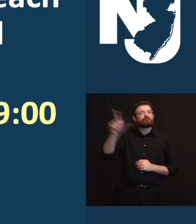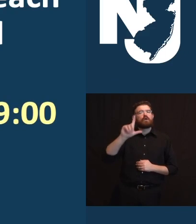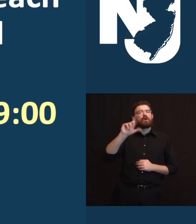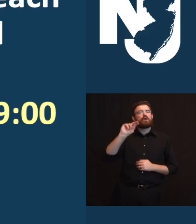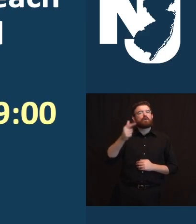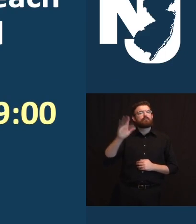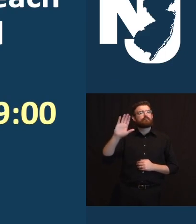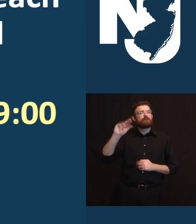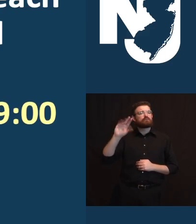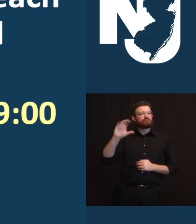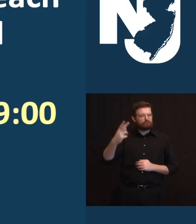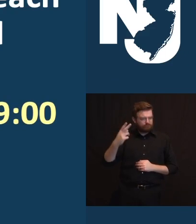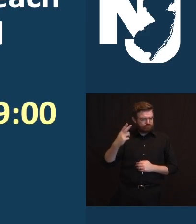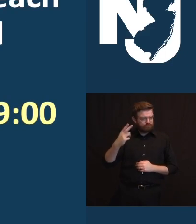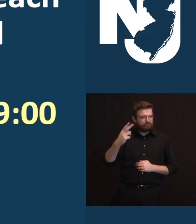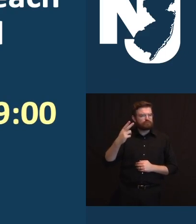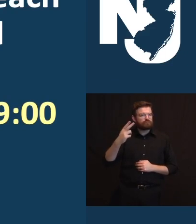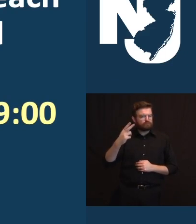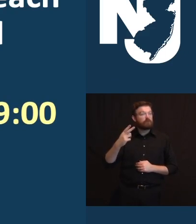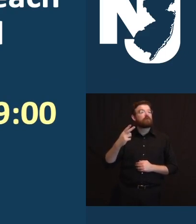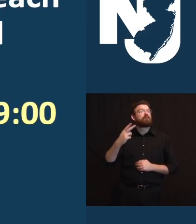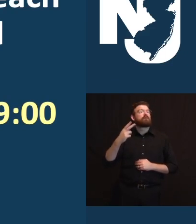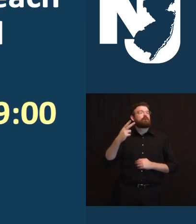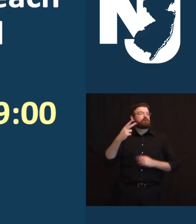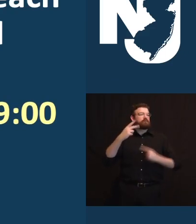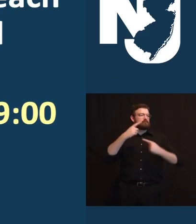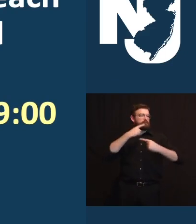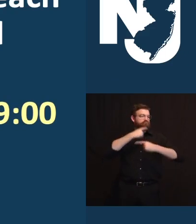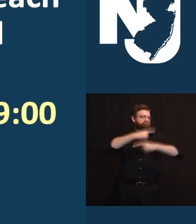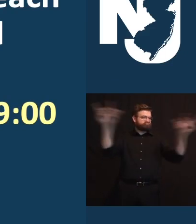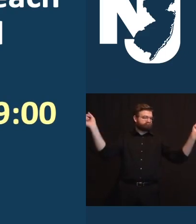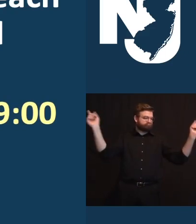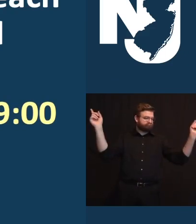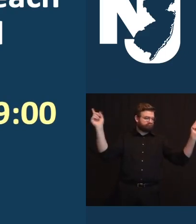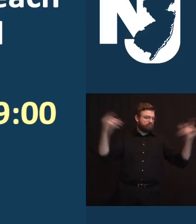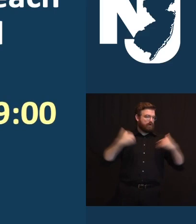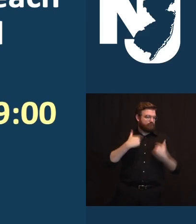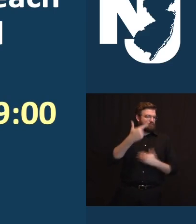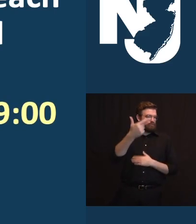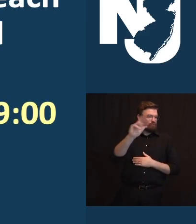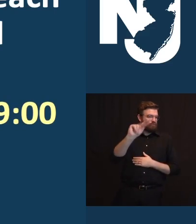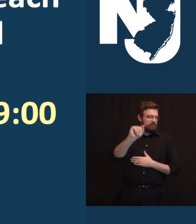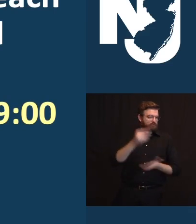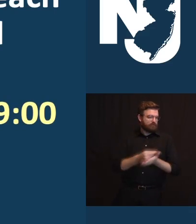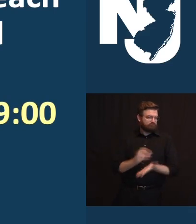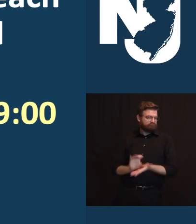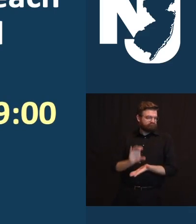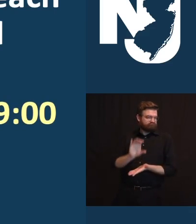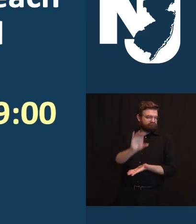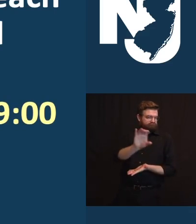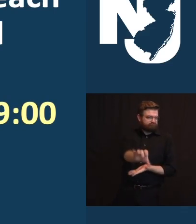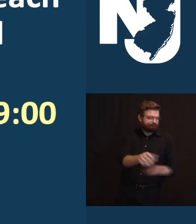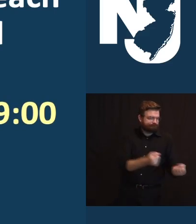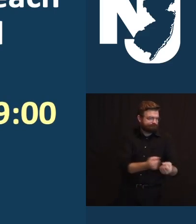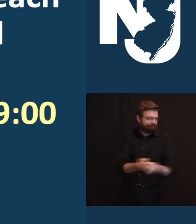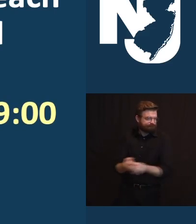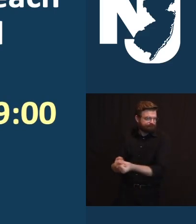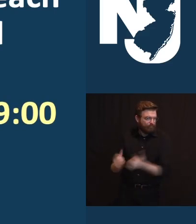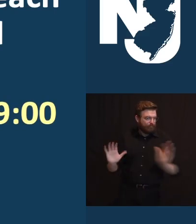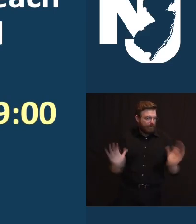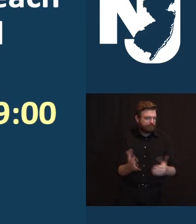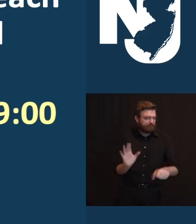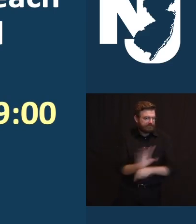Assistance Grant Program that will offer rental assistance to small businesses located in the 64 towns covered by the